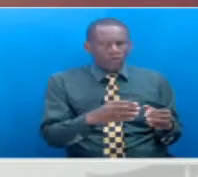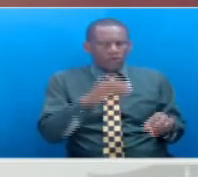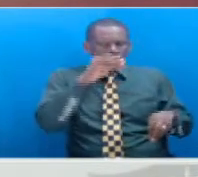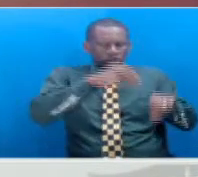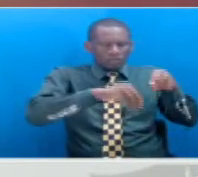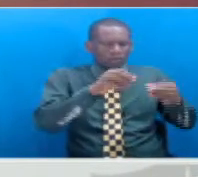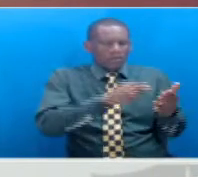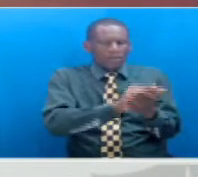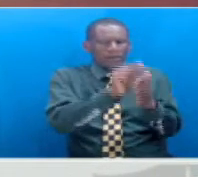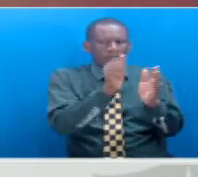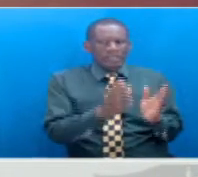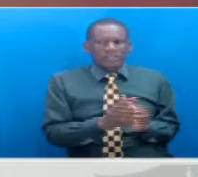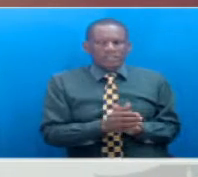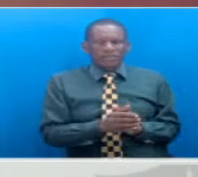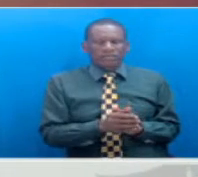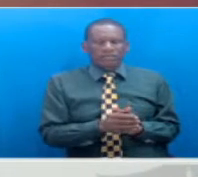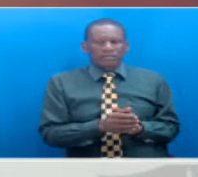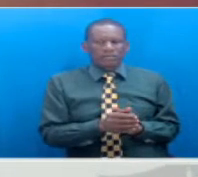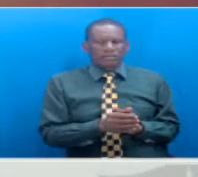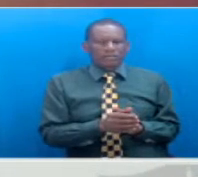ballot printers.